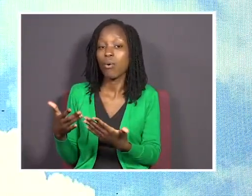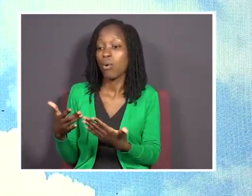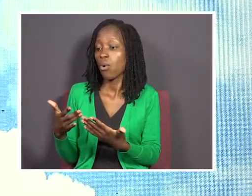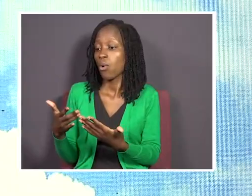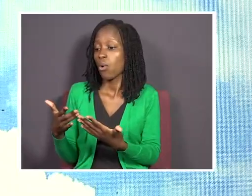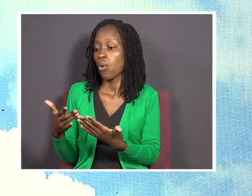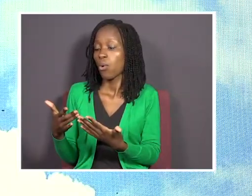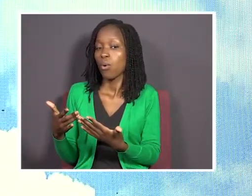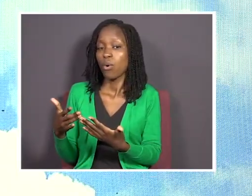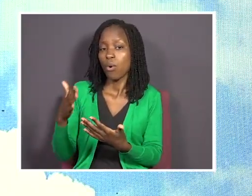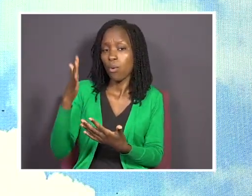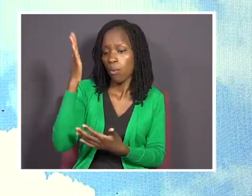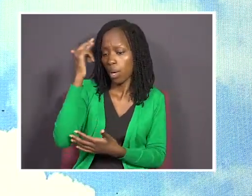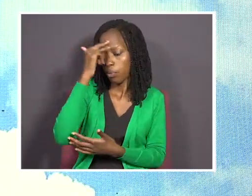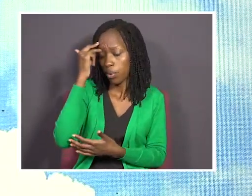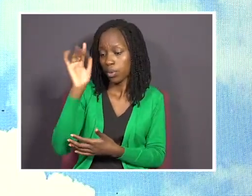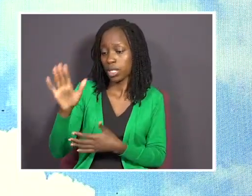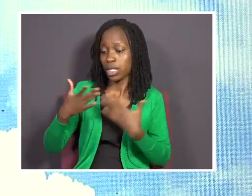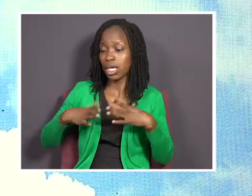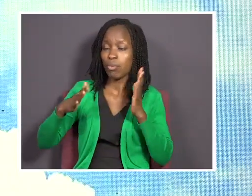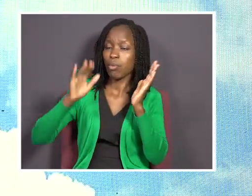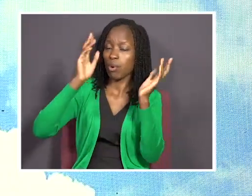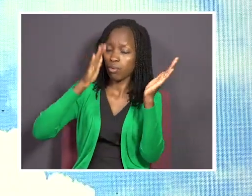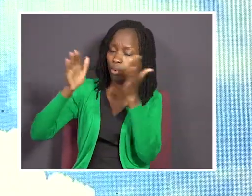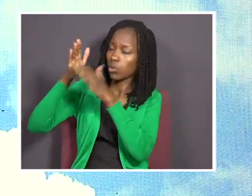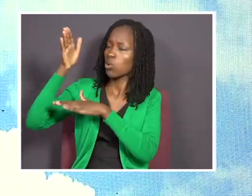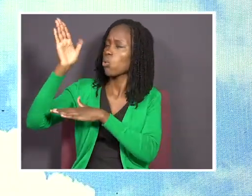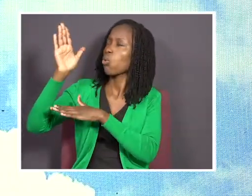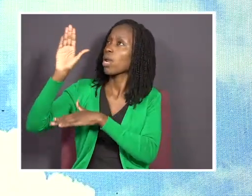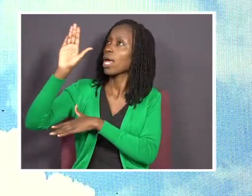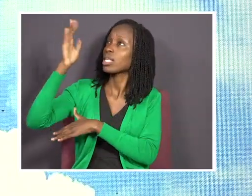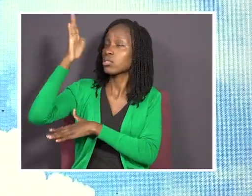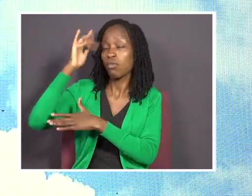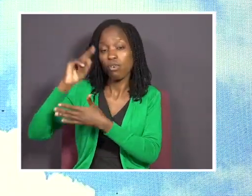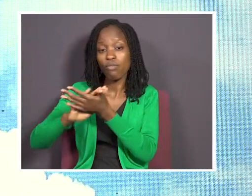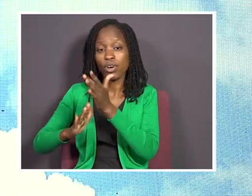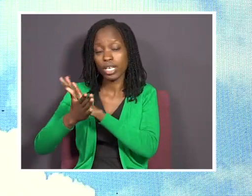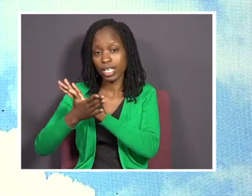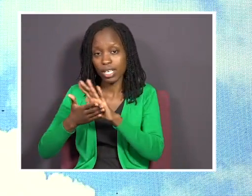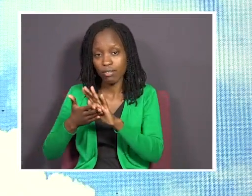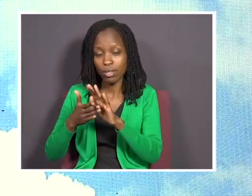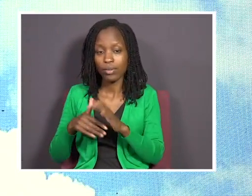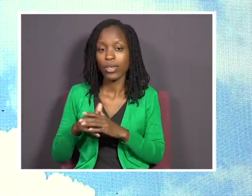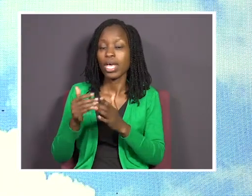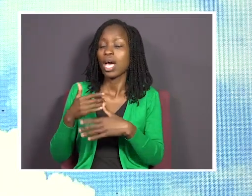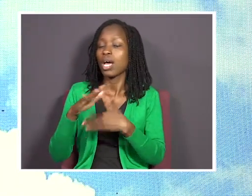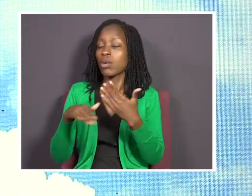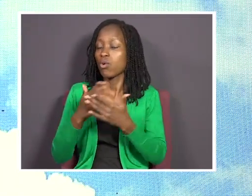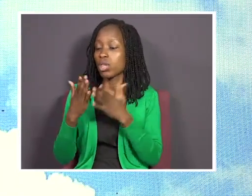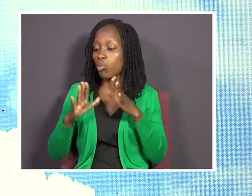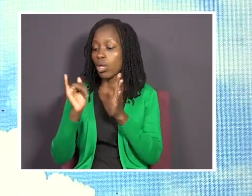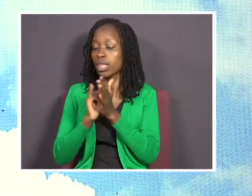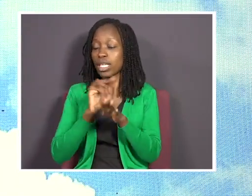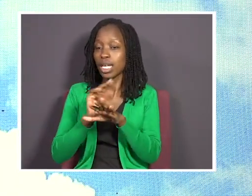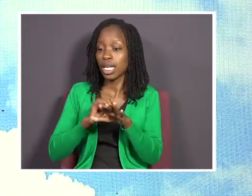had done, because they had turned to him, animals included, they were made to fast, and people were crying out